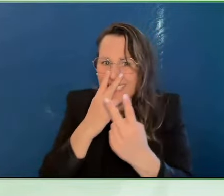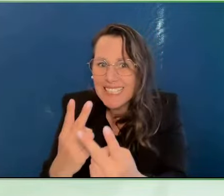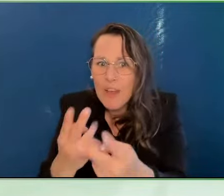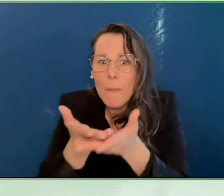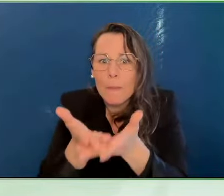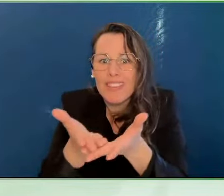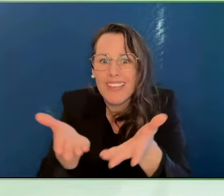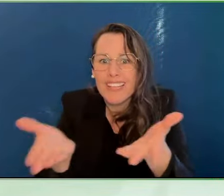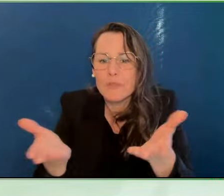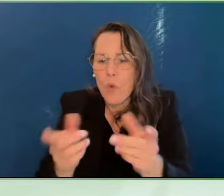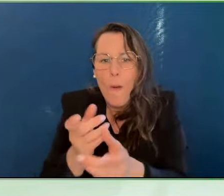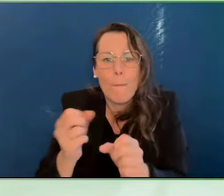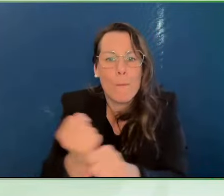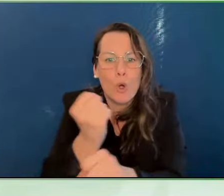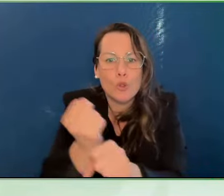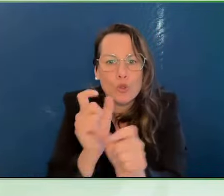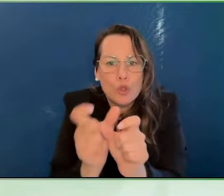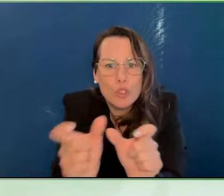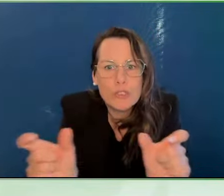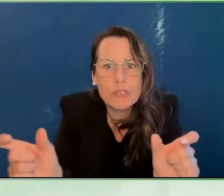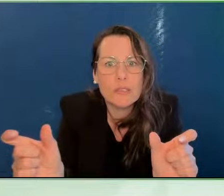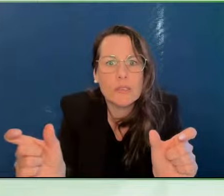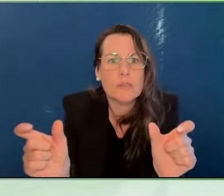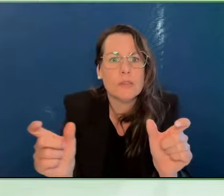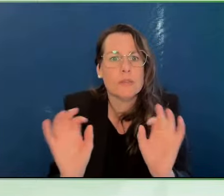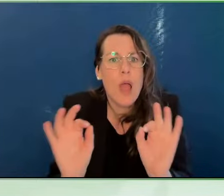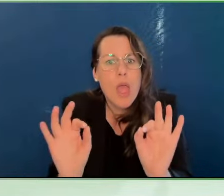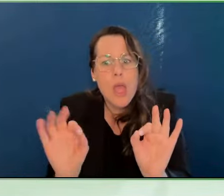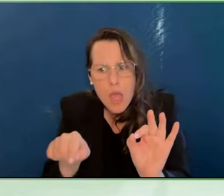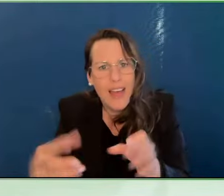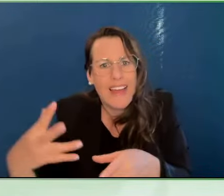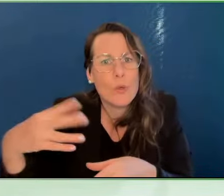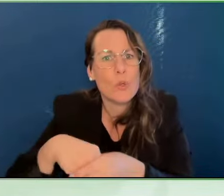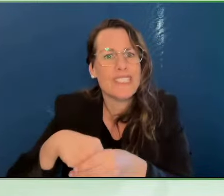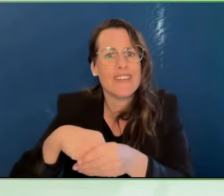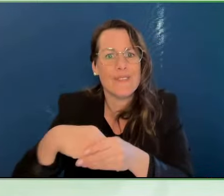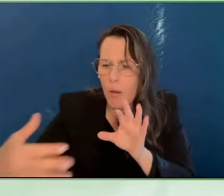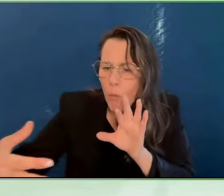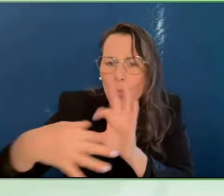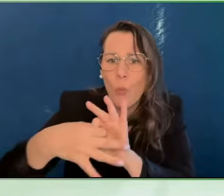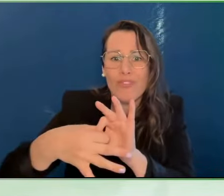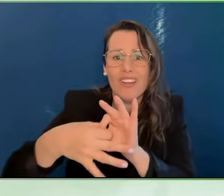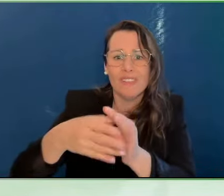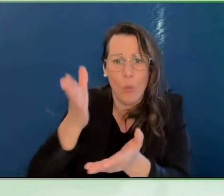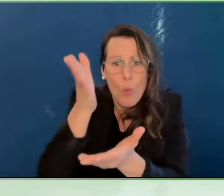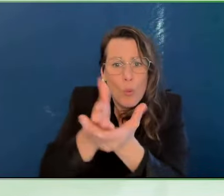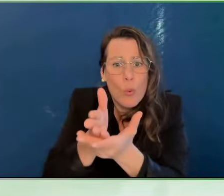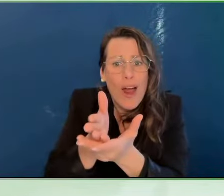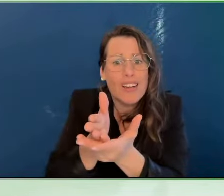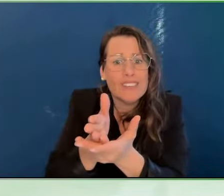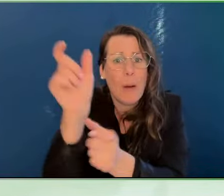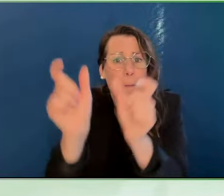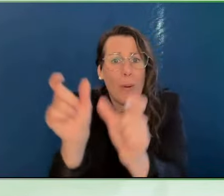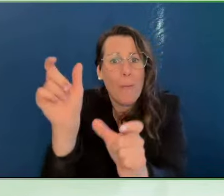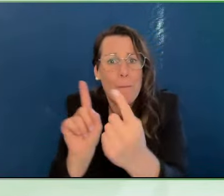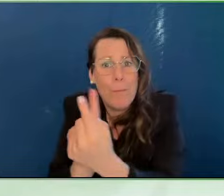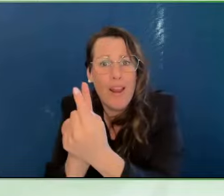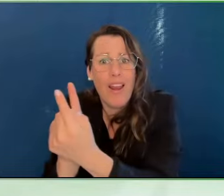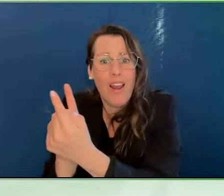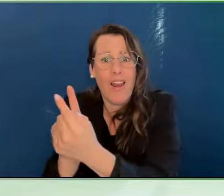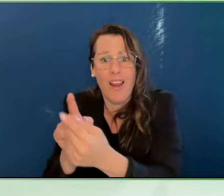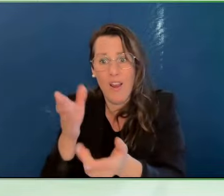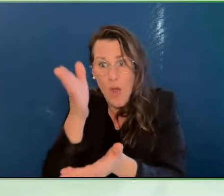anywhere else, let us know. We can help you come to Kenya. And if you can't come, we do have the live stream option that you can register. Tell